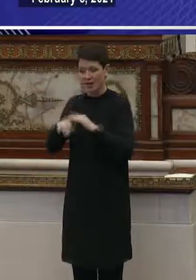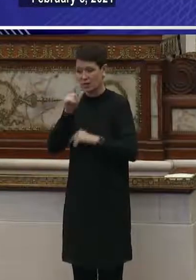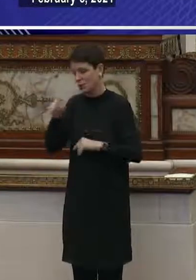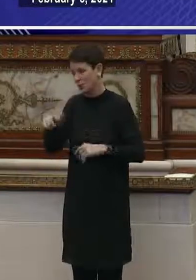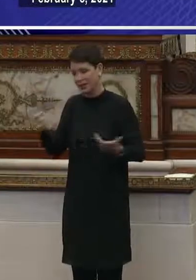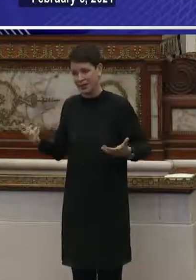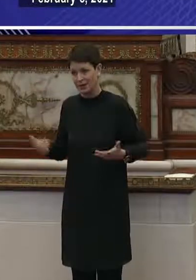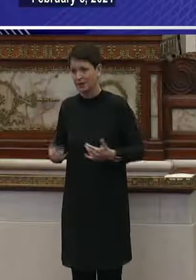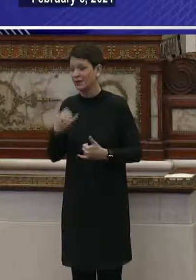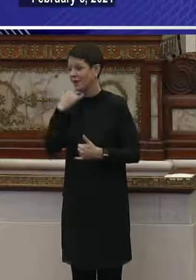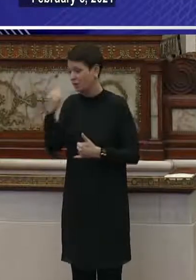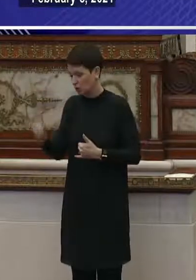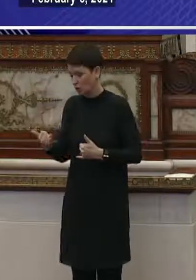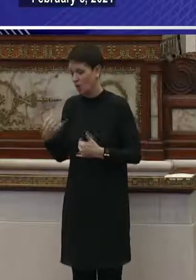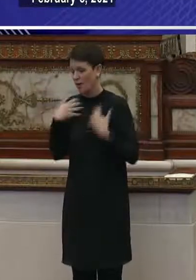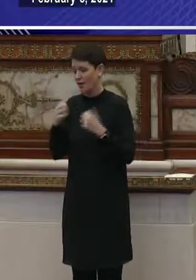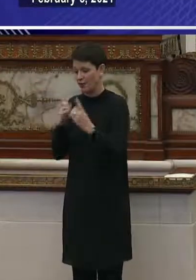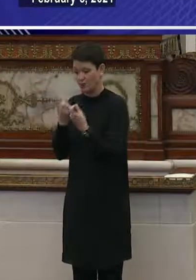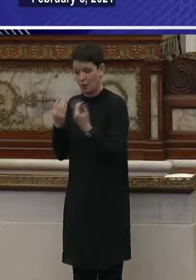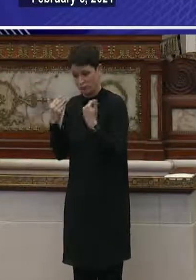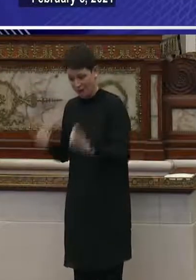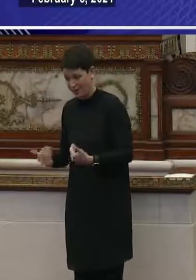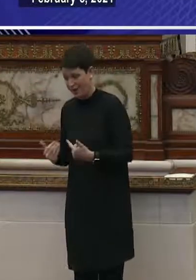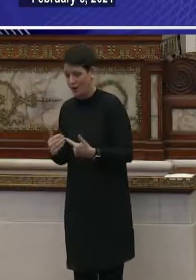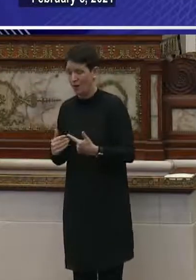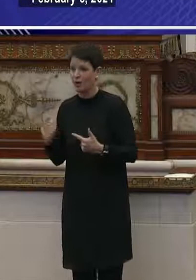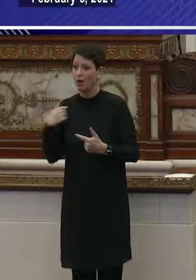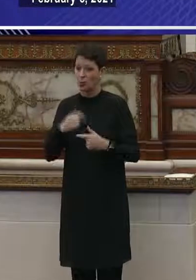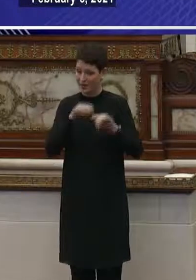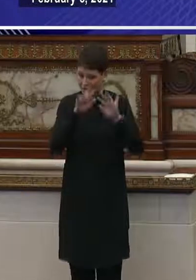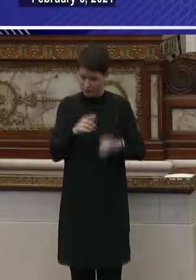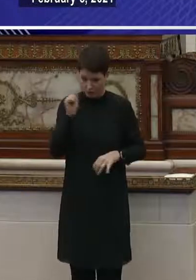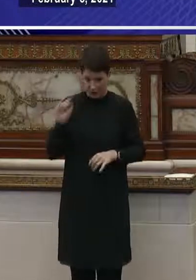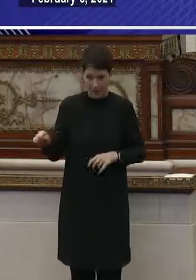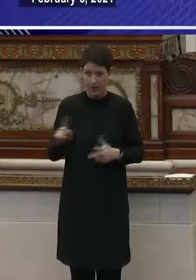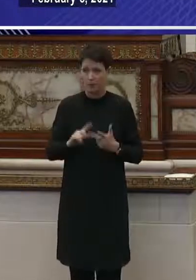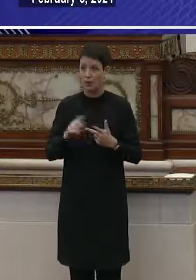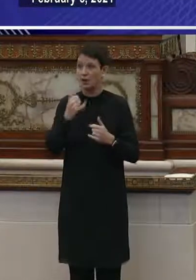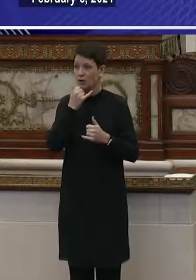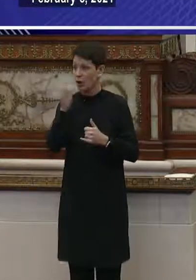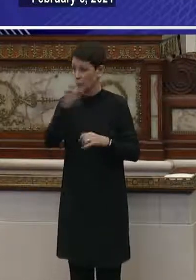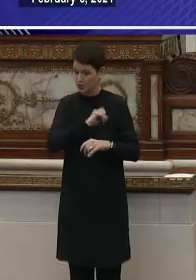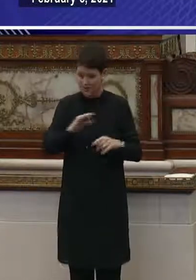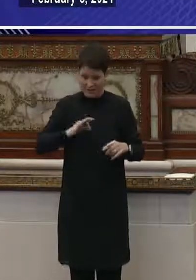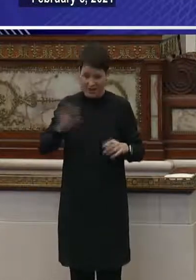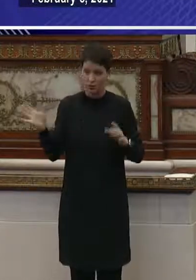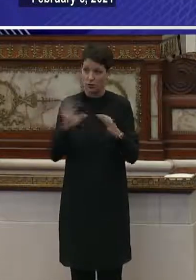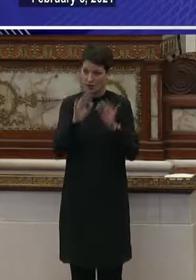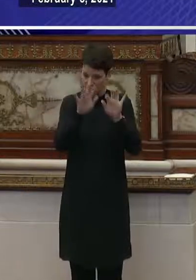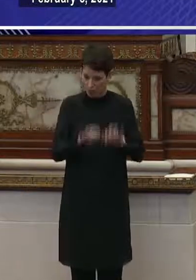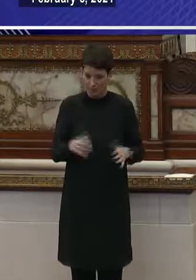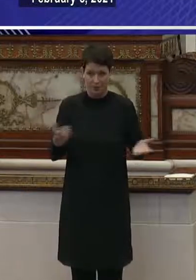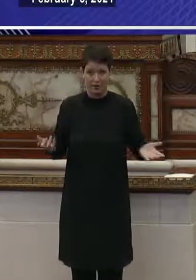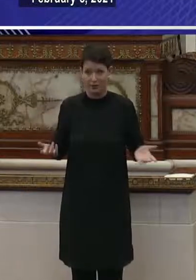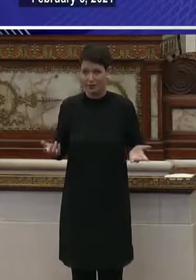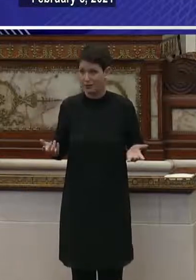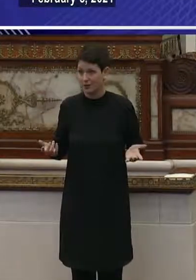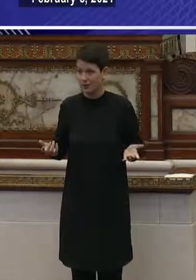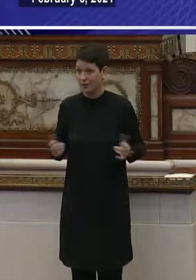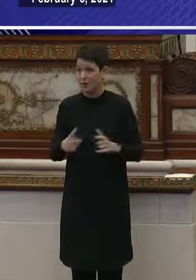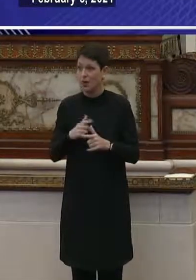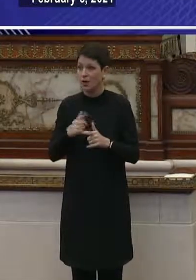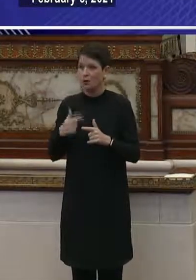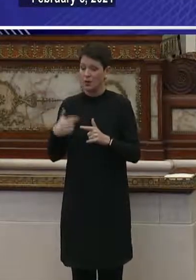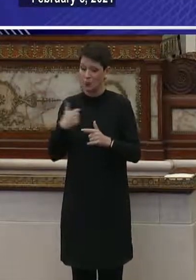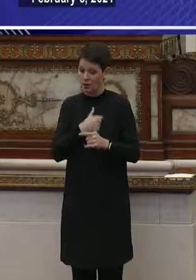right? They can call the health department at this point. We can log them in. They can call your staff people. You can log them in. And then we will